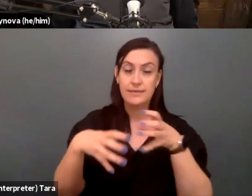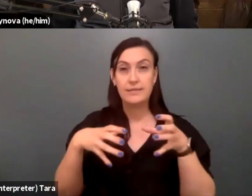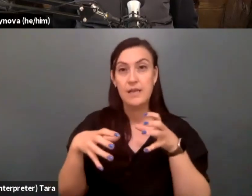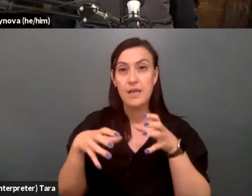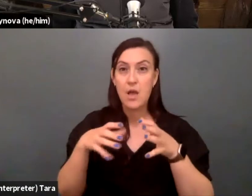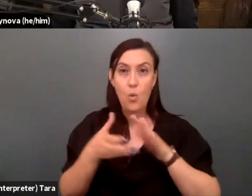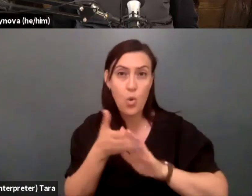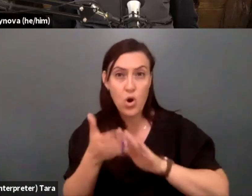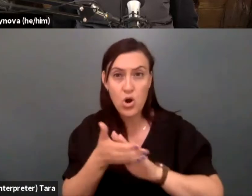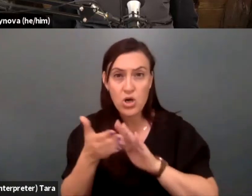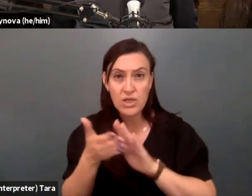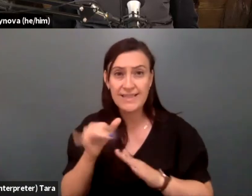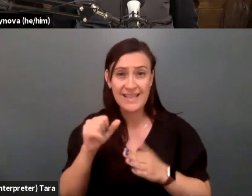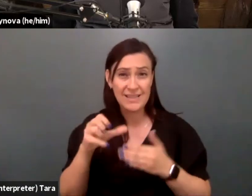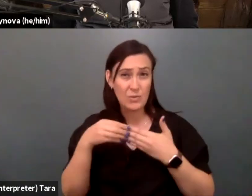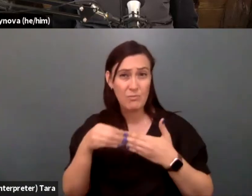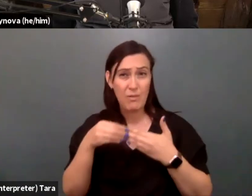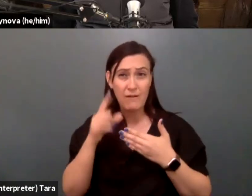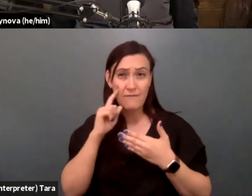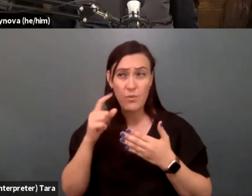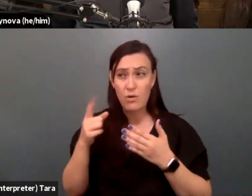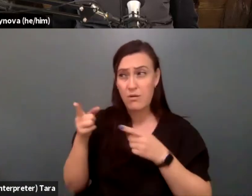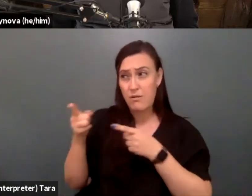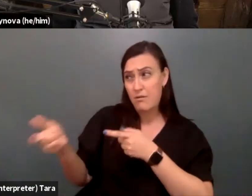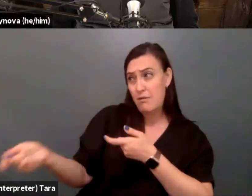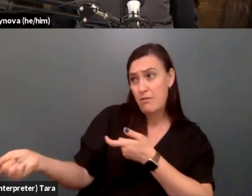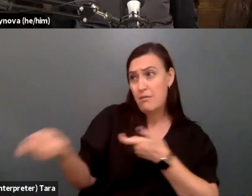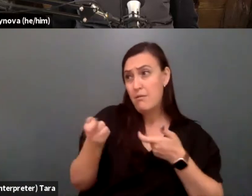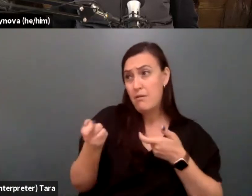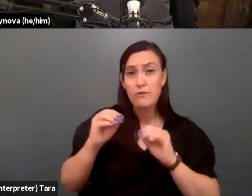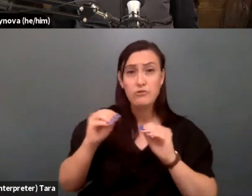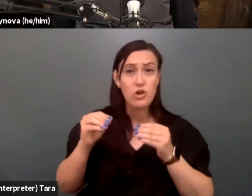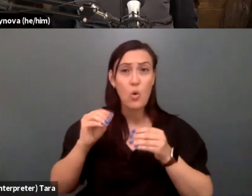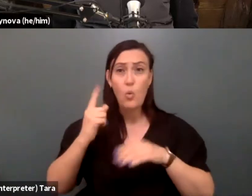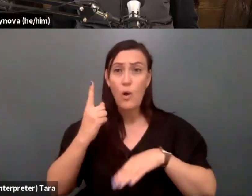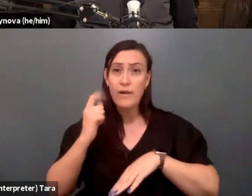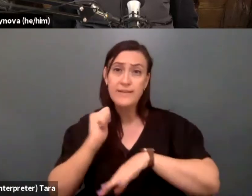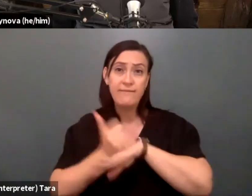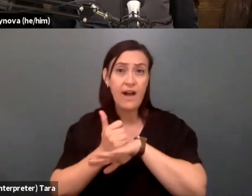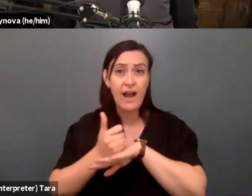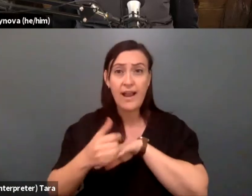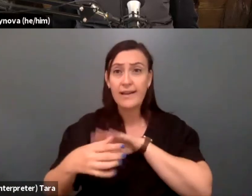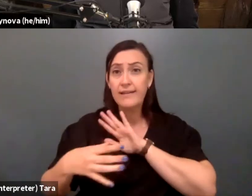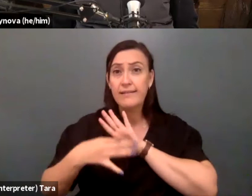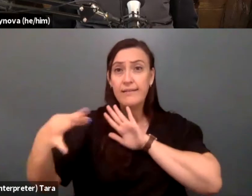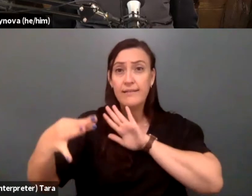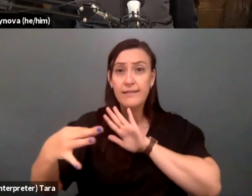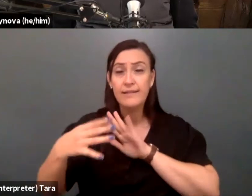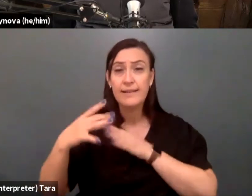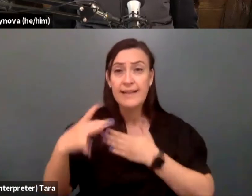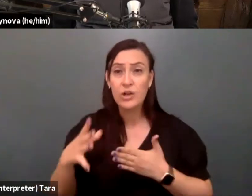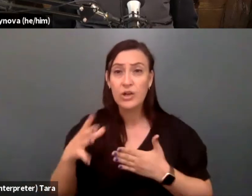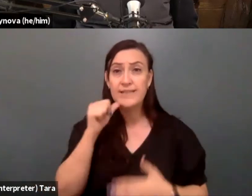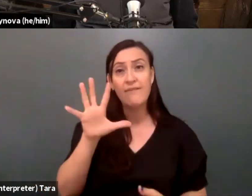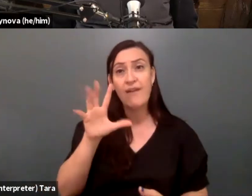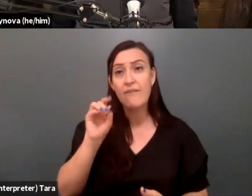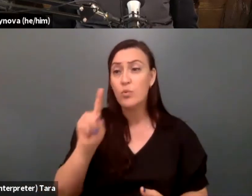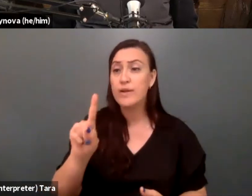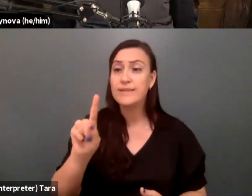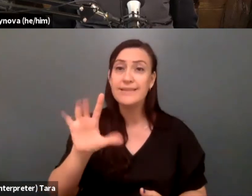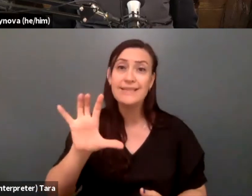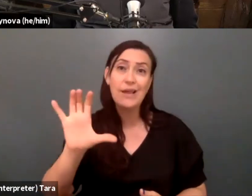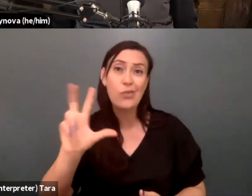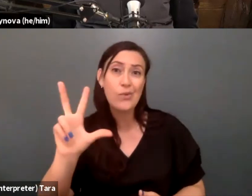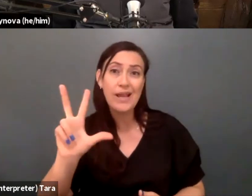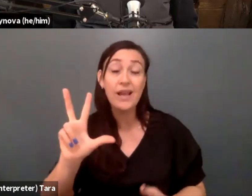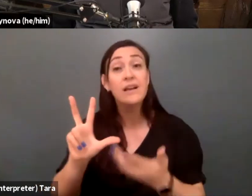a model where there is not one defined leader, where it is not a 501c3, right? Let's talk